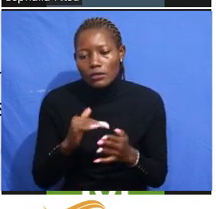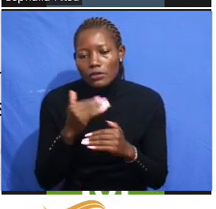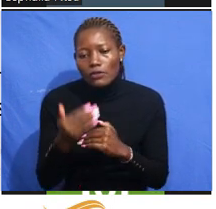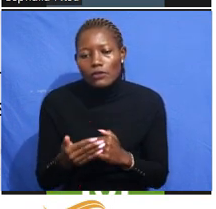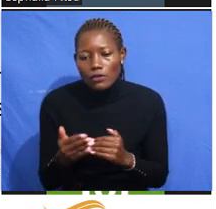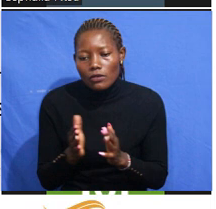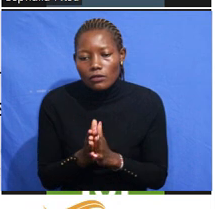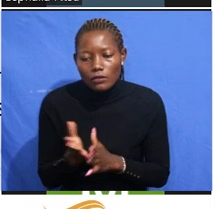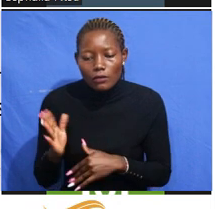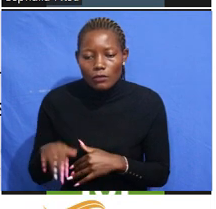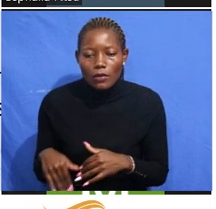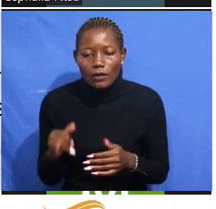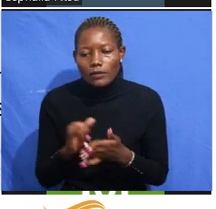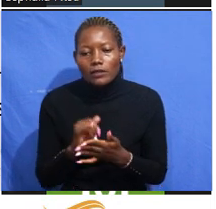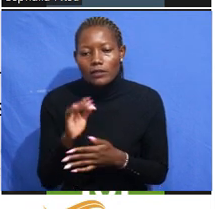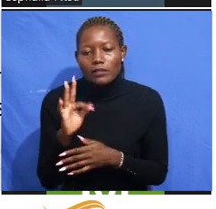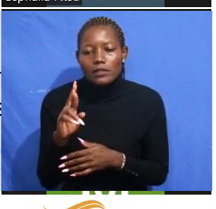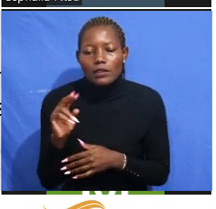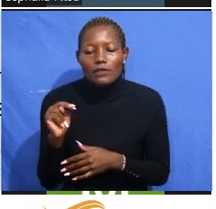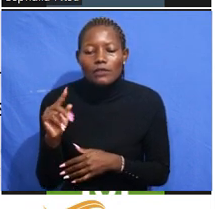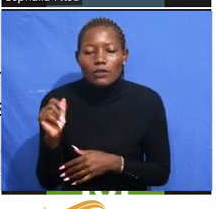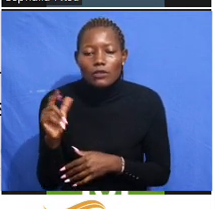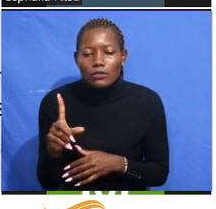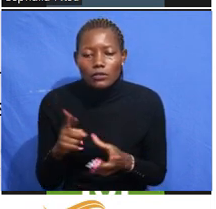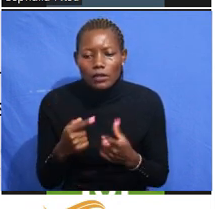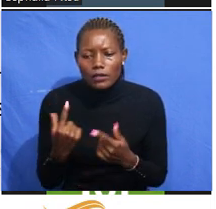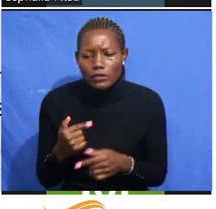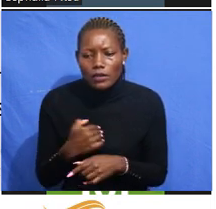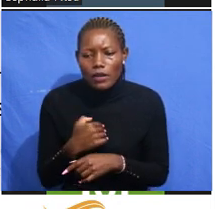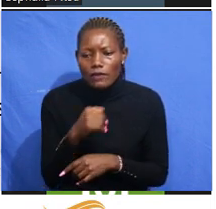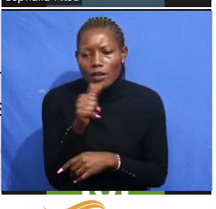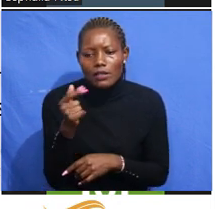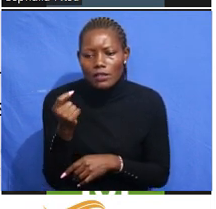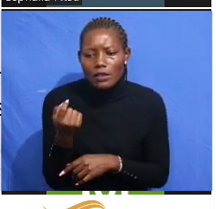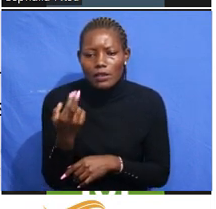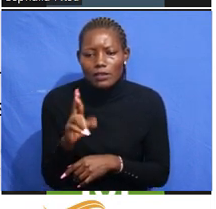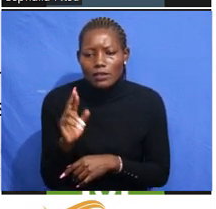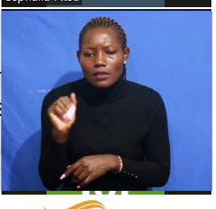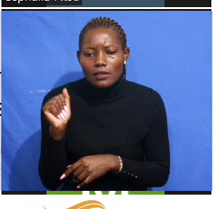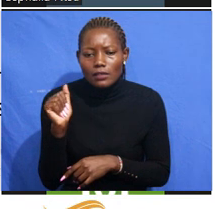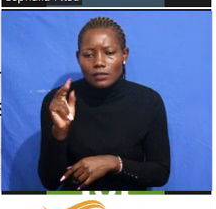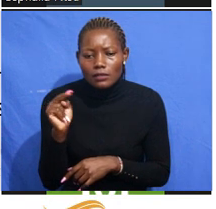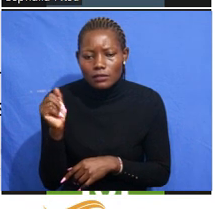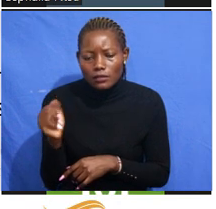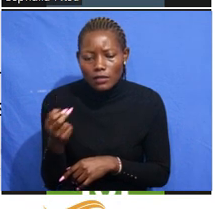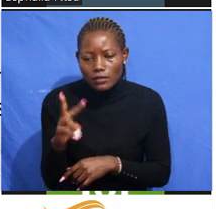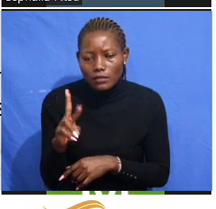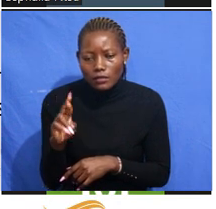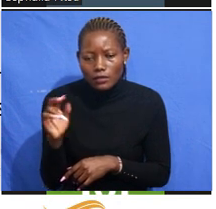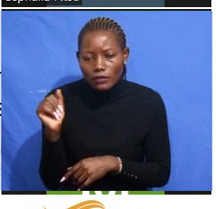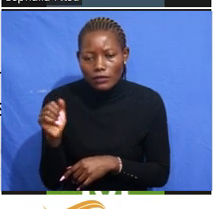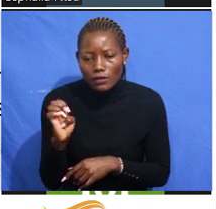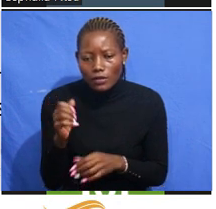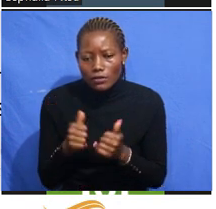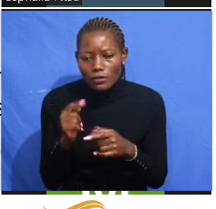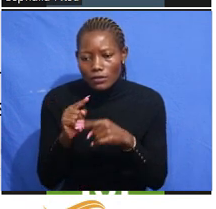rear. That is the frontal plane. Then we have the transverse plane that divides the body horizontally